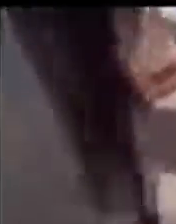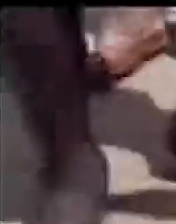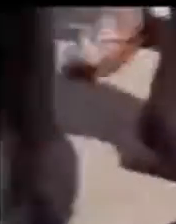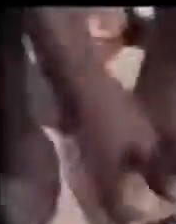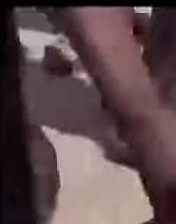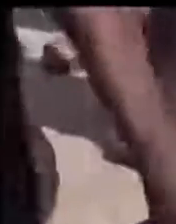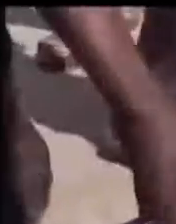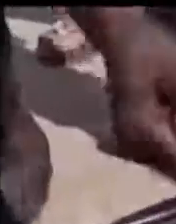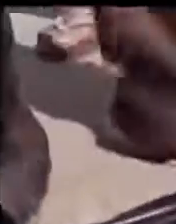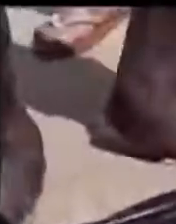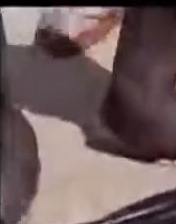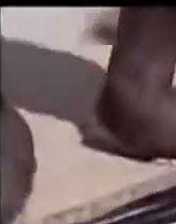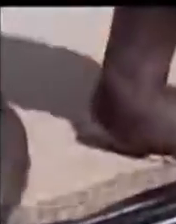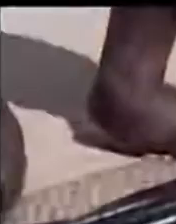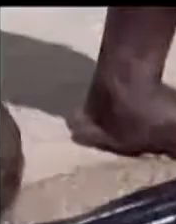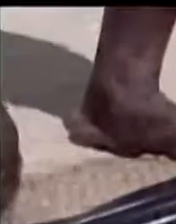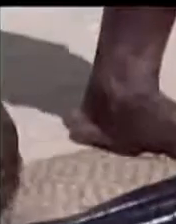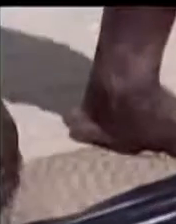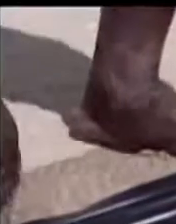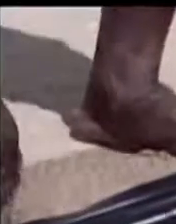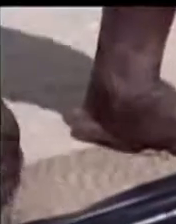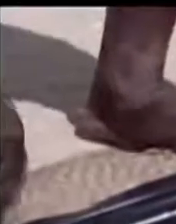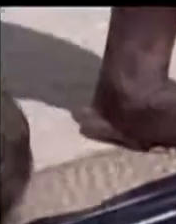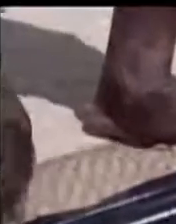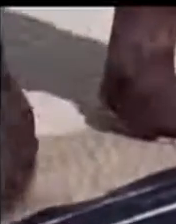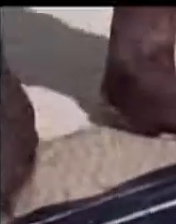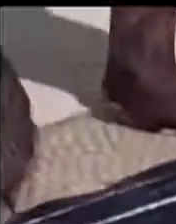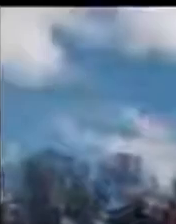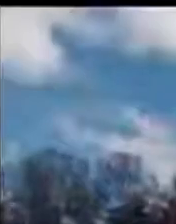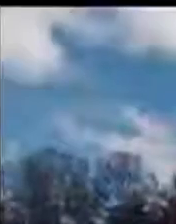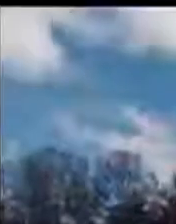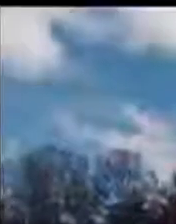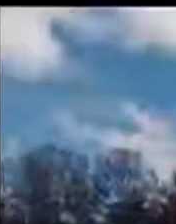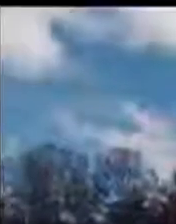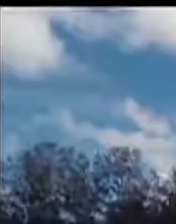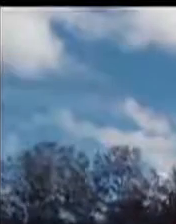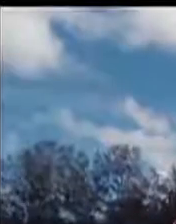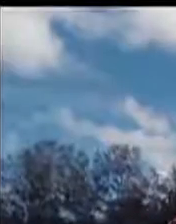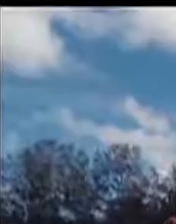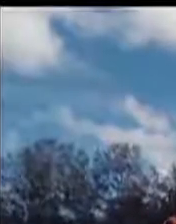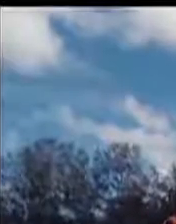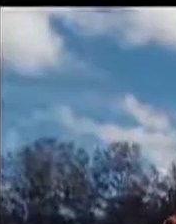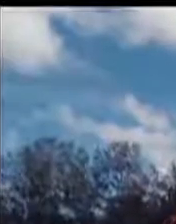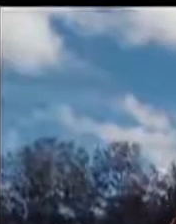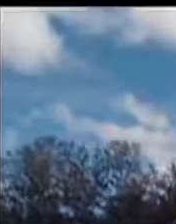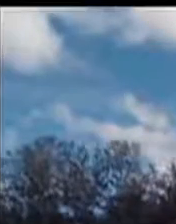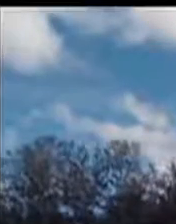malnutrition, but that's not all. The greatest concern is the high rates of HIV